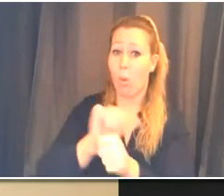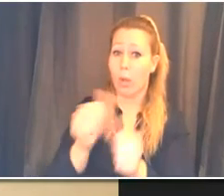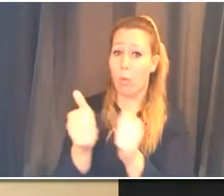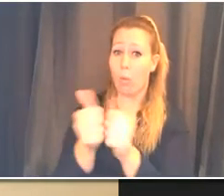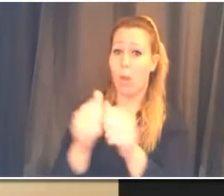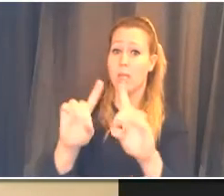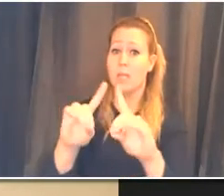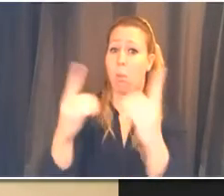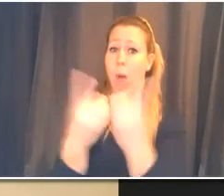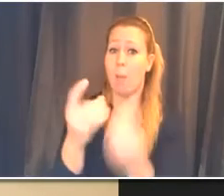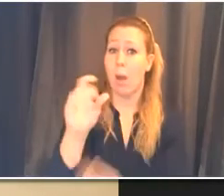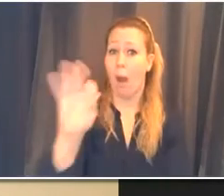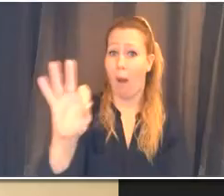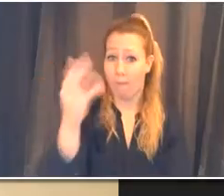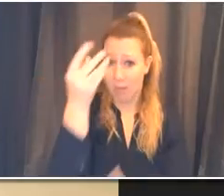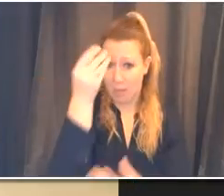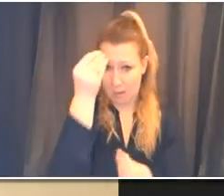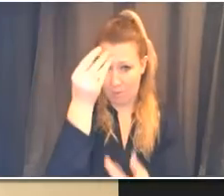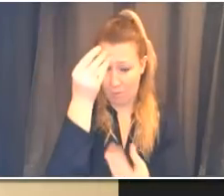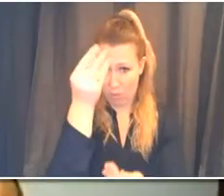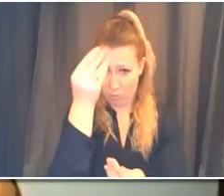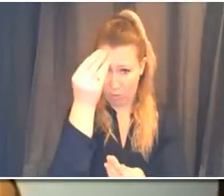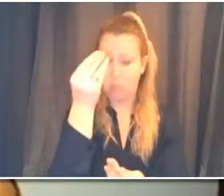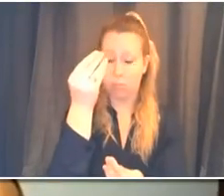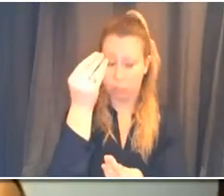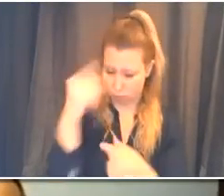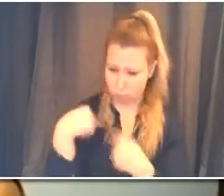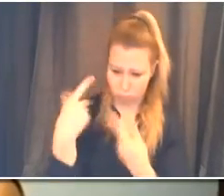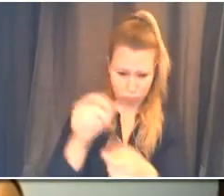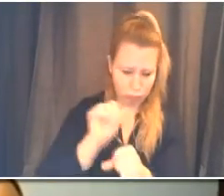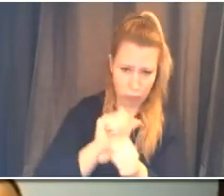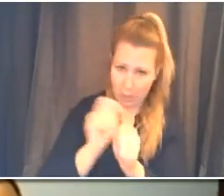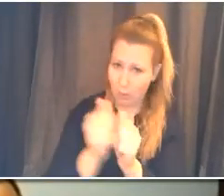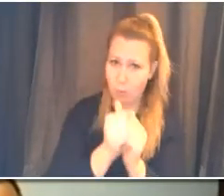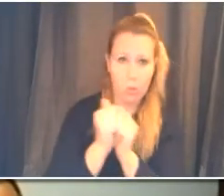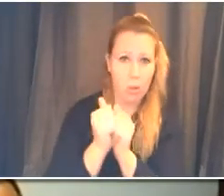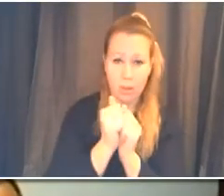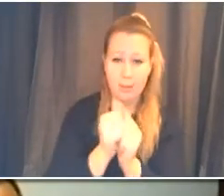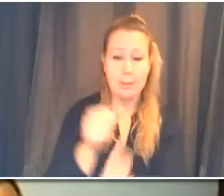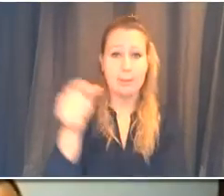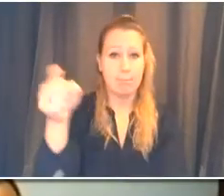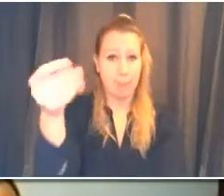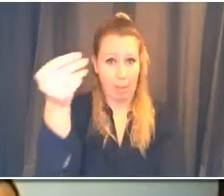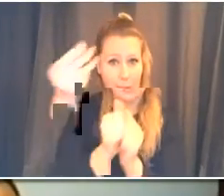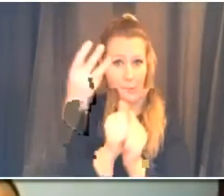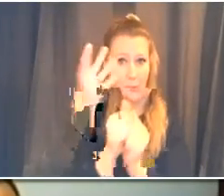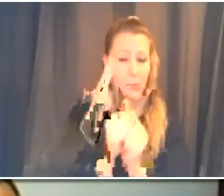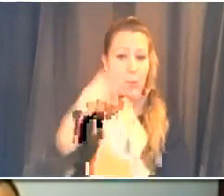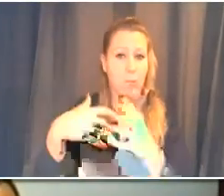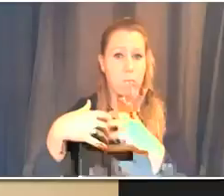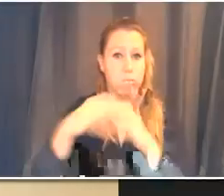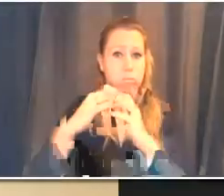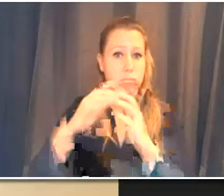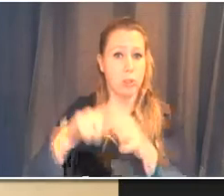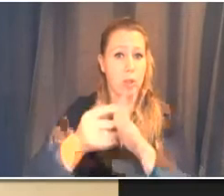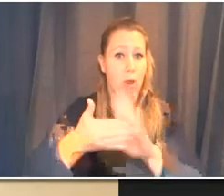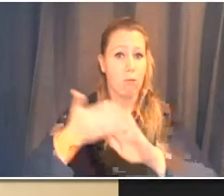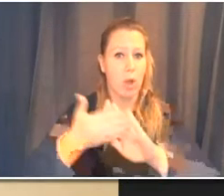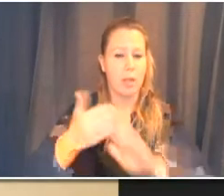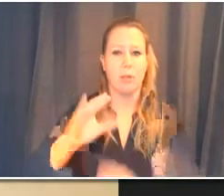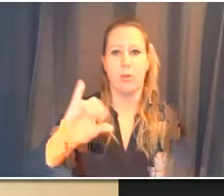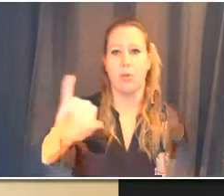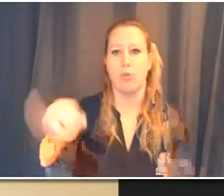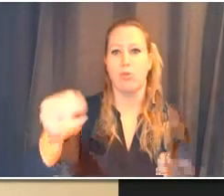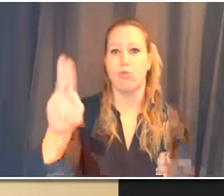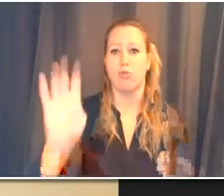be helpful in DB cases I think uh texting could be helpful in any cases I I